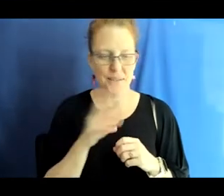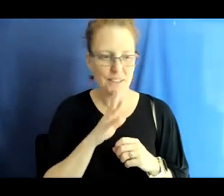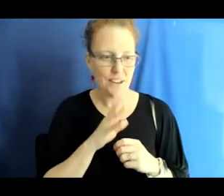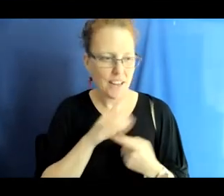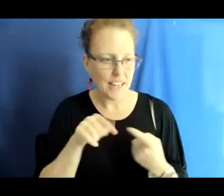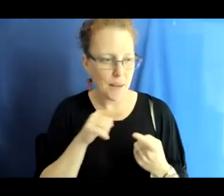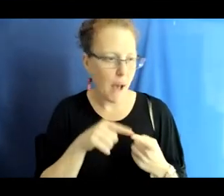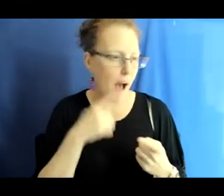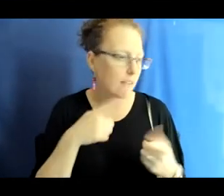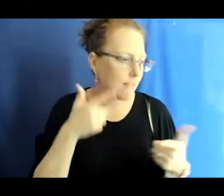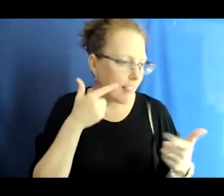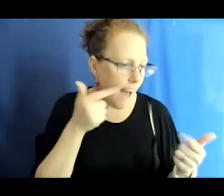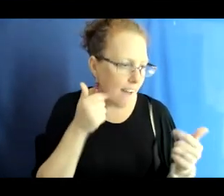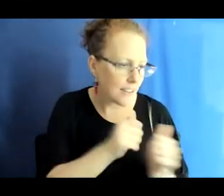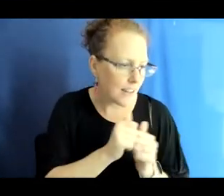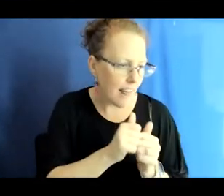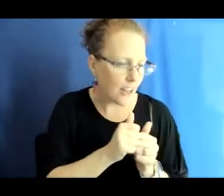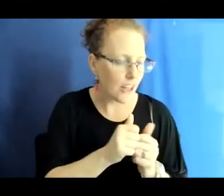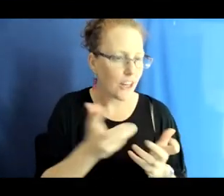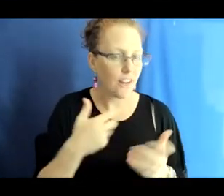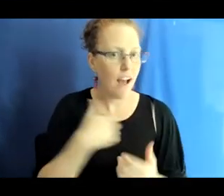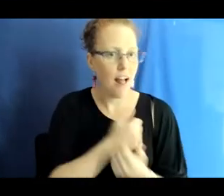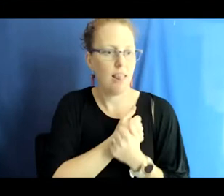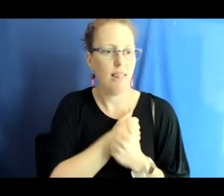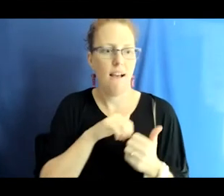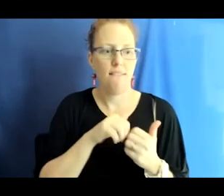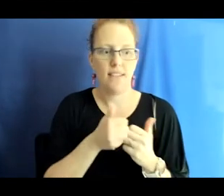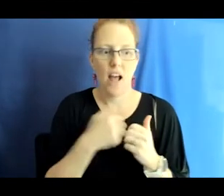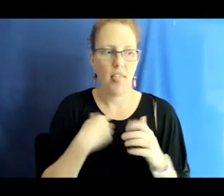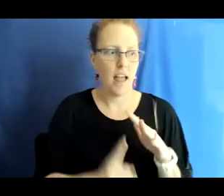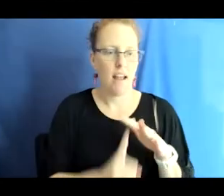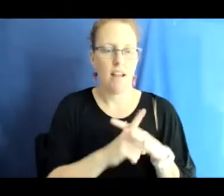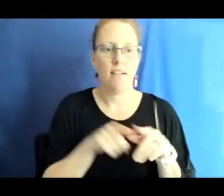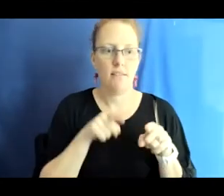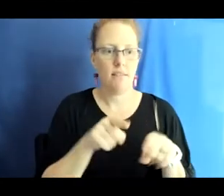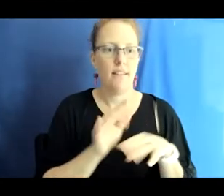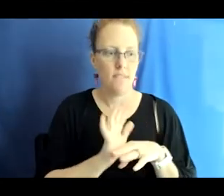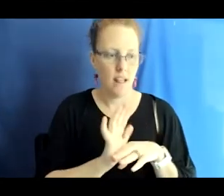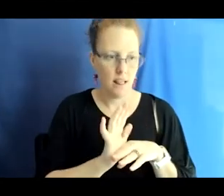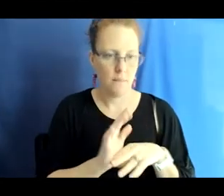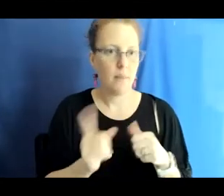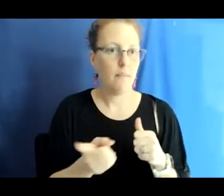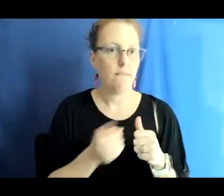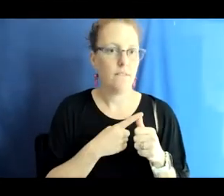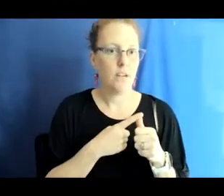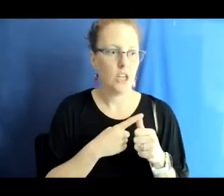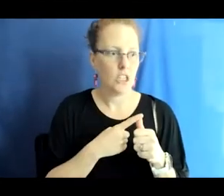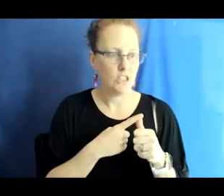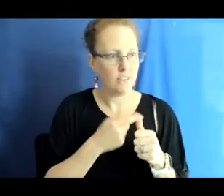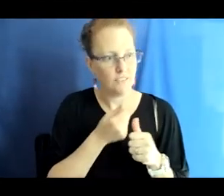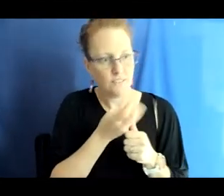humor, I did love actually how that humor came across during, you know, the first